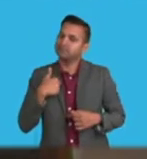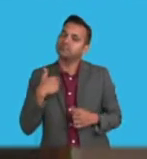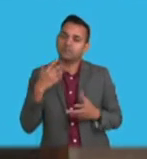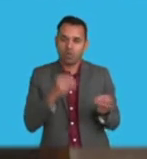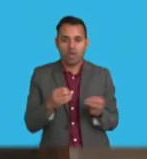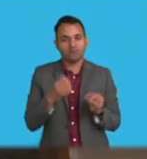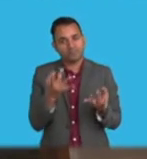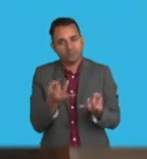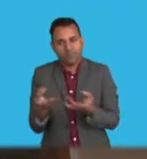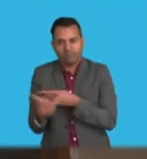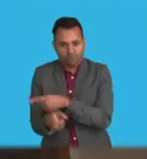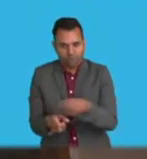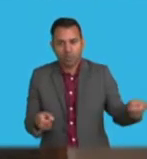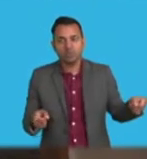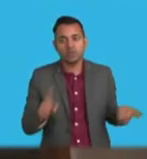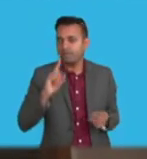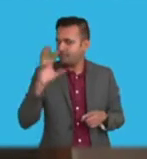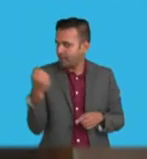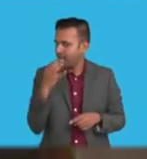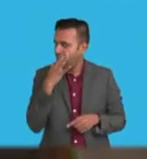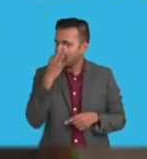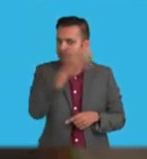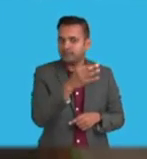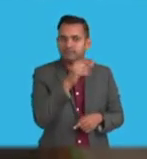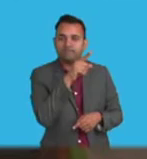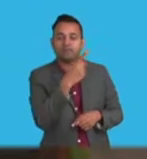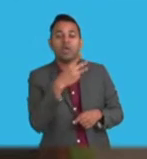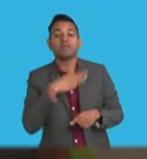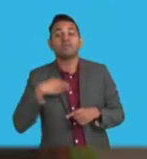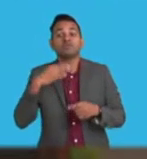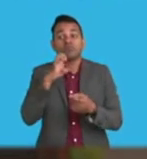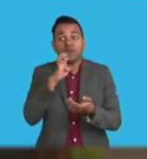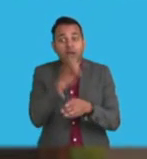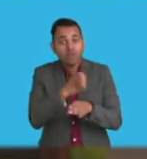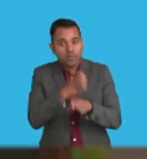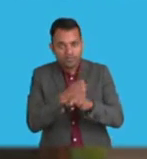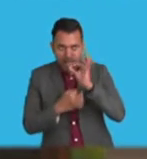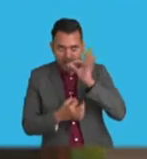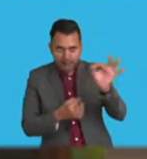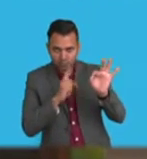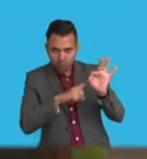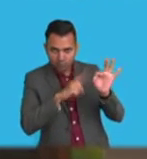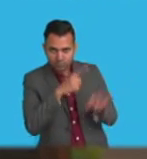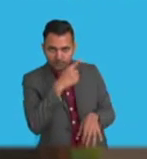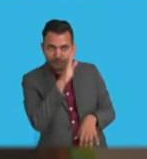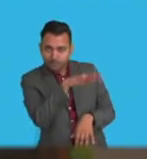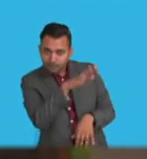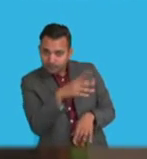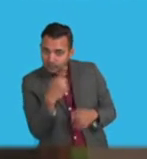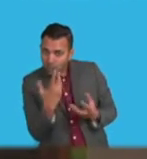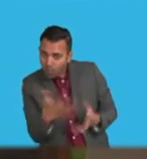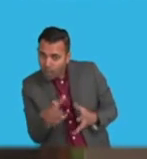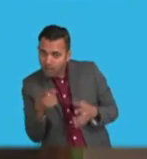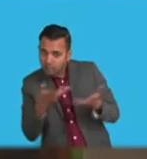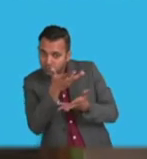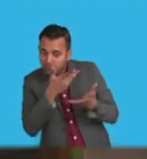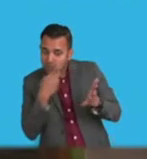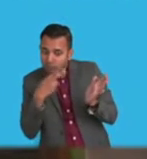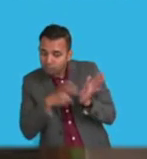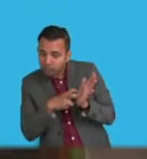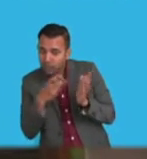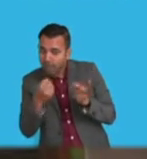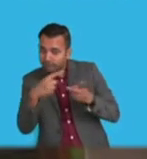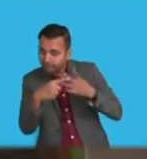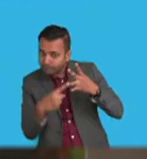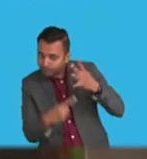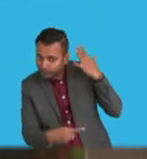first with the Ministry of Employment to make sure that those organizations are registered with us. And we also urge